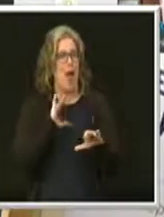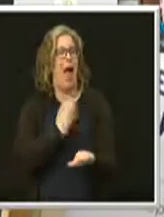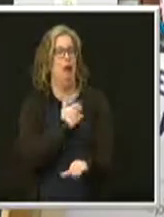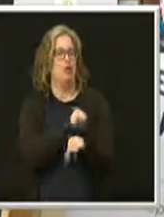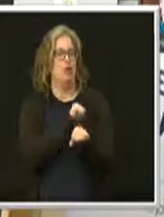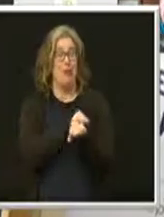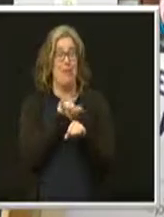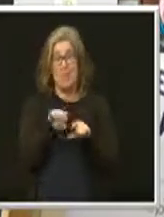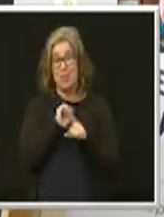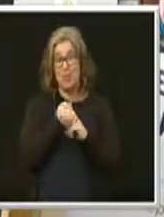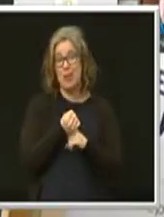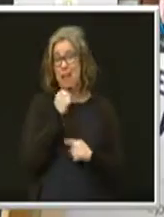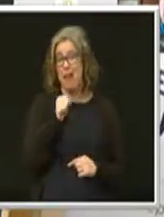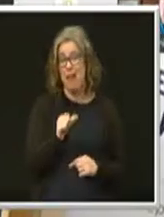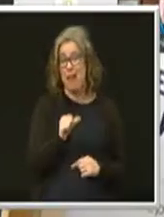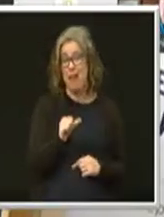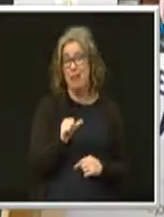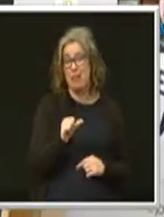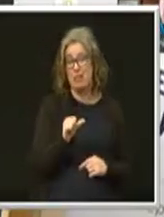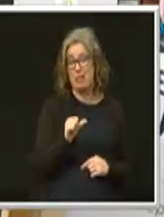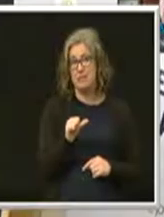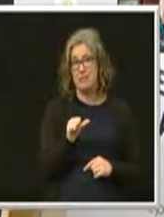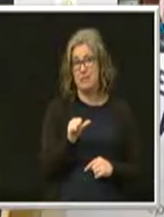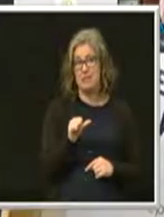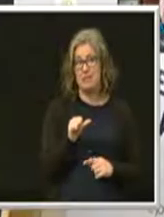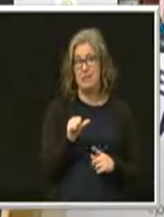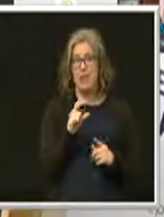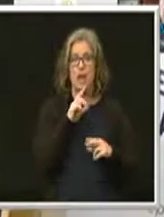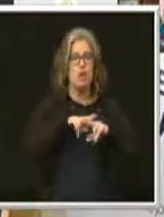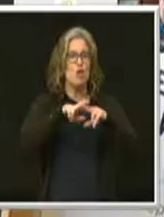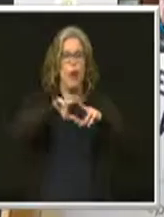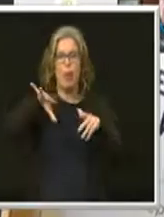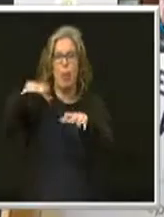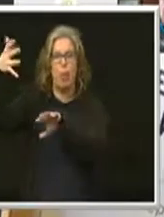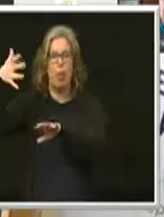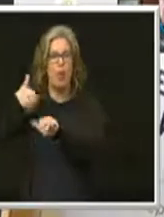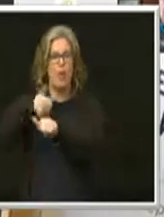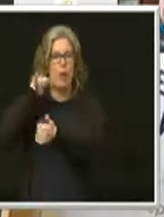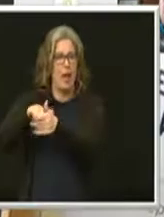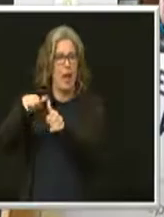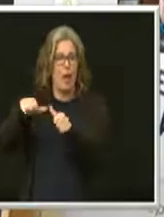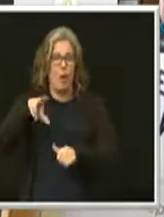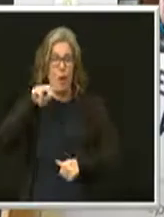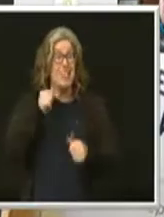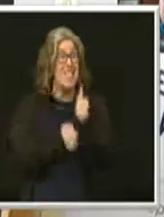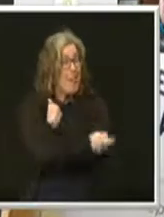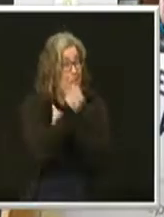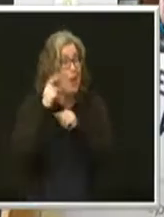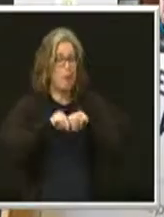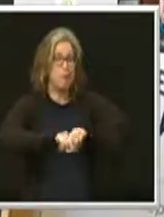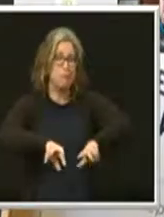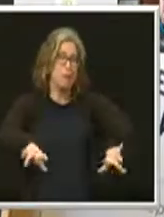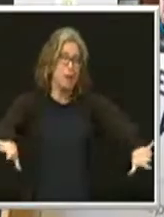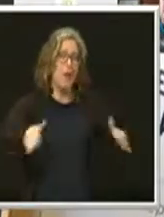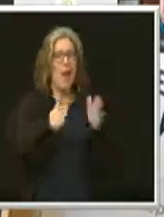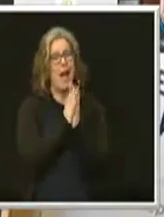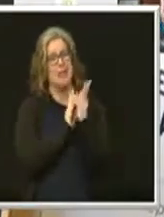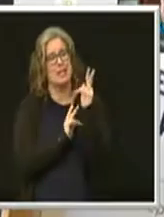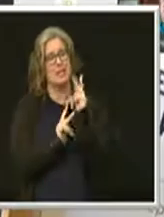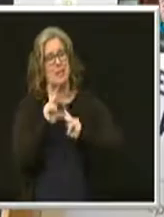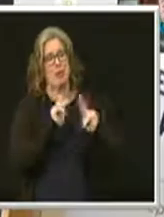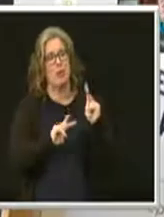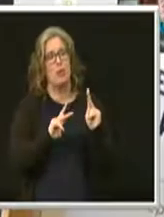in this case, there's not a train that's derailed that we're telling you to avoid. It's everywhere. We are asking the public